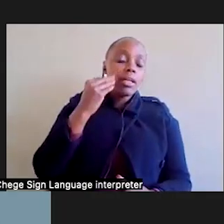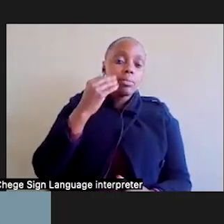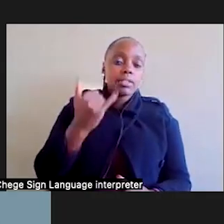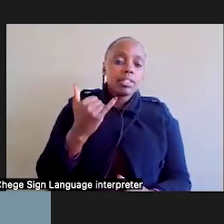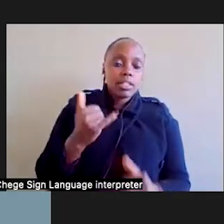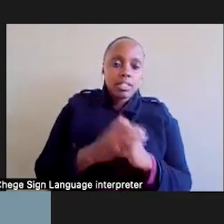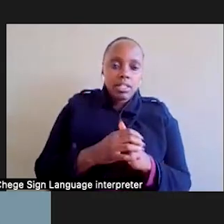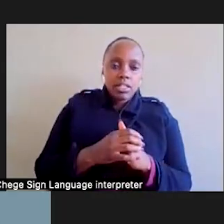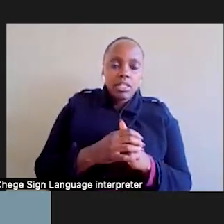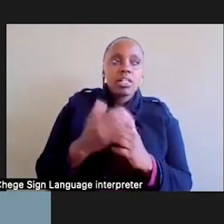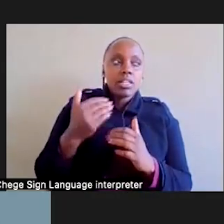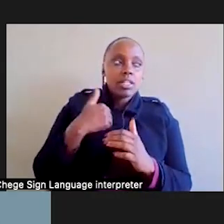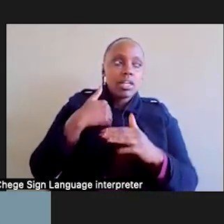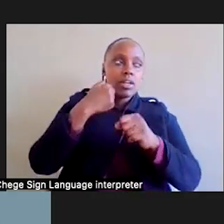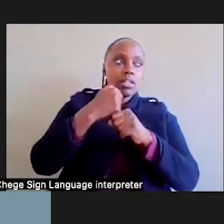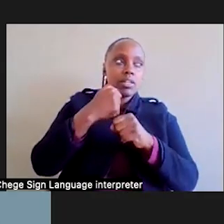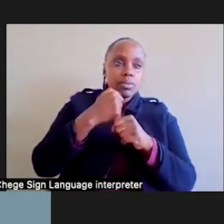The most benefit is that